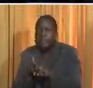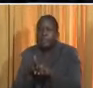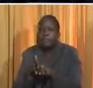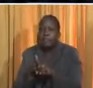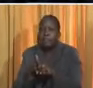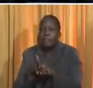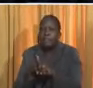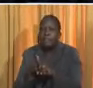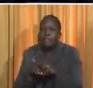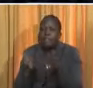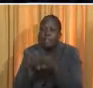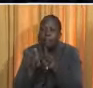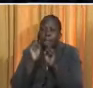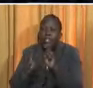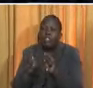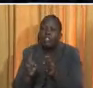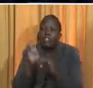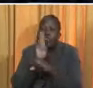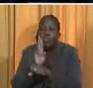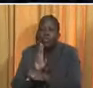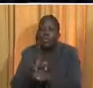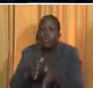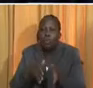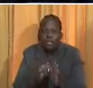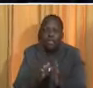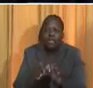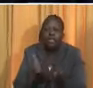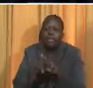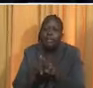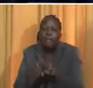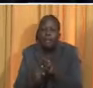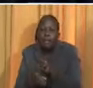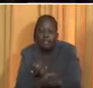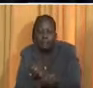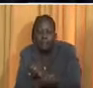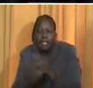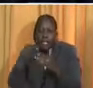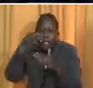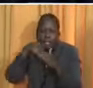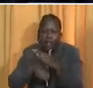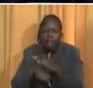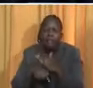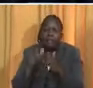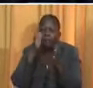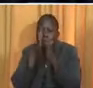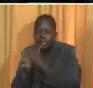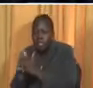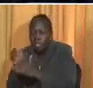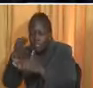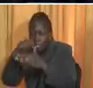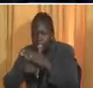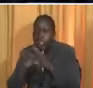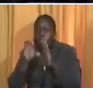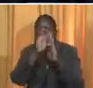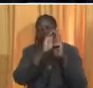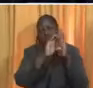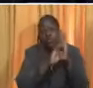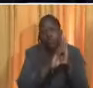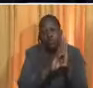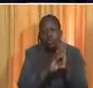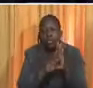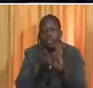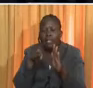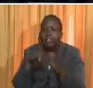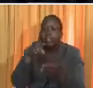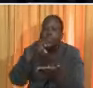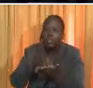safeguards, as well as the complex and elaborate procedures in the Constitution itself. The